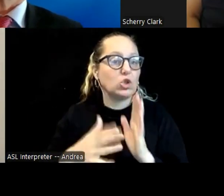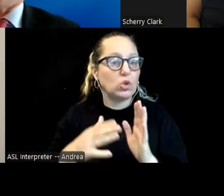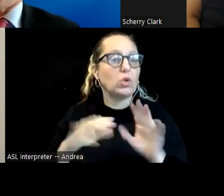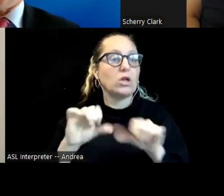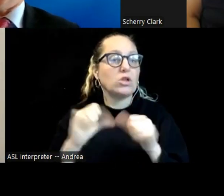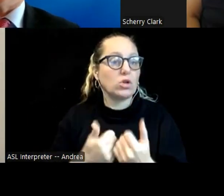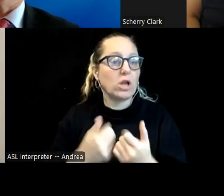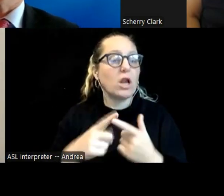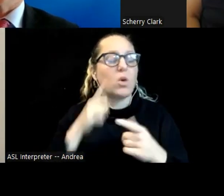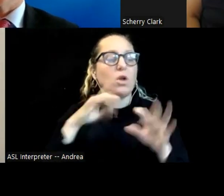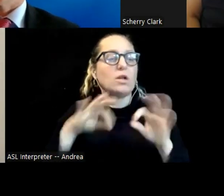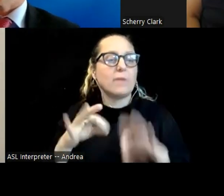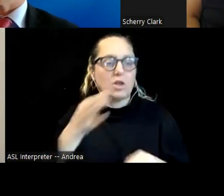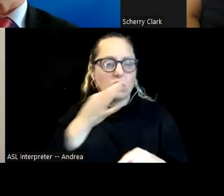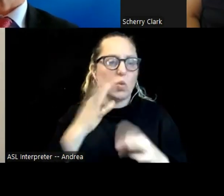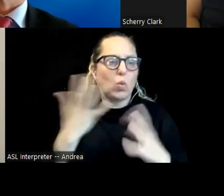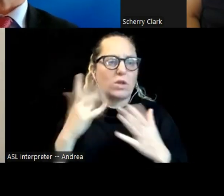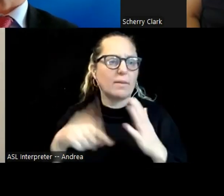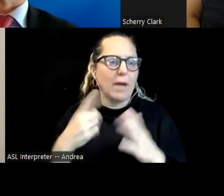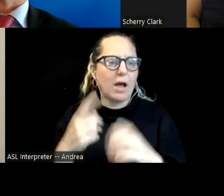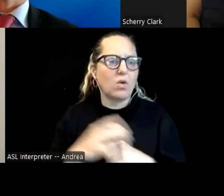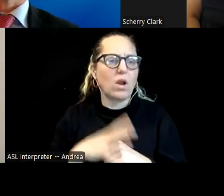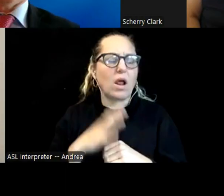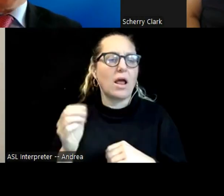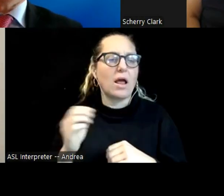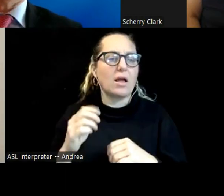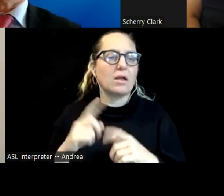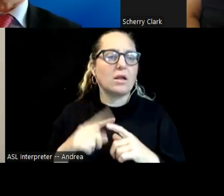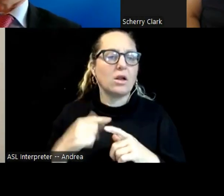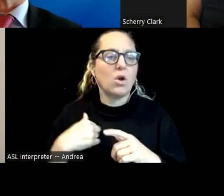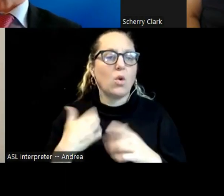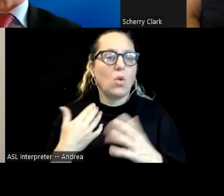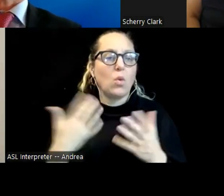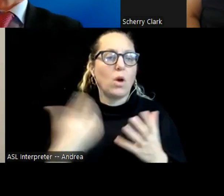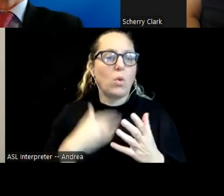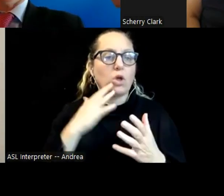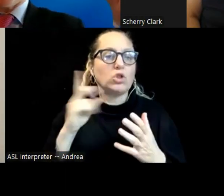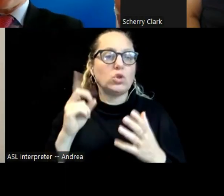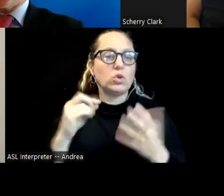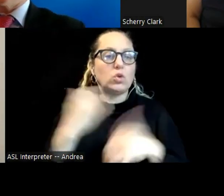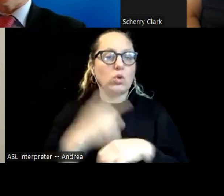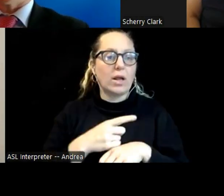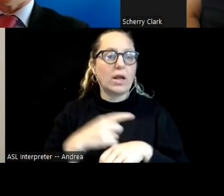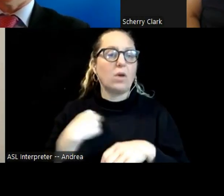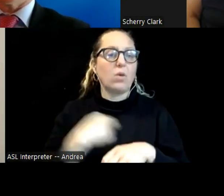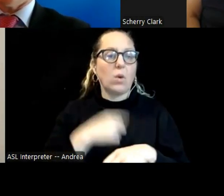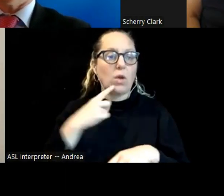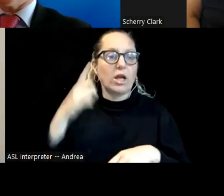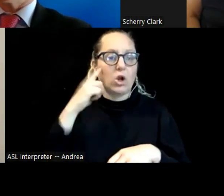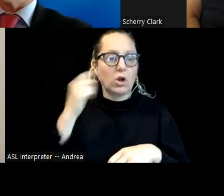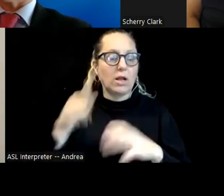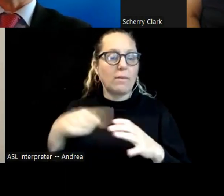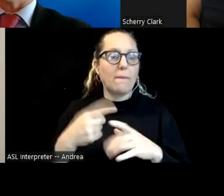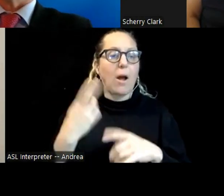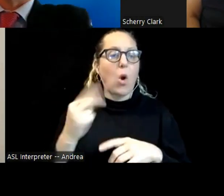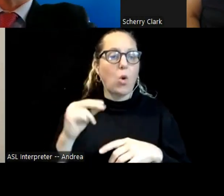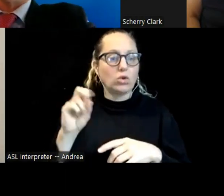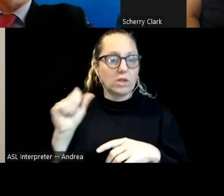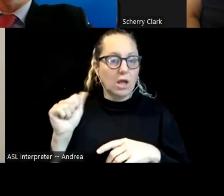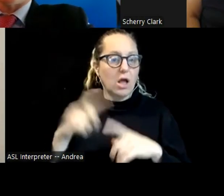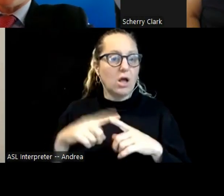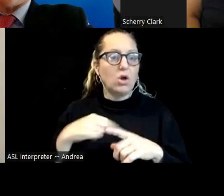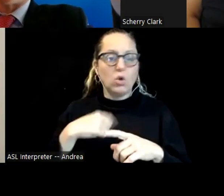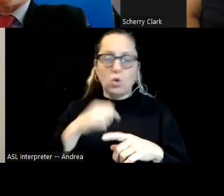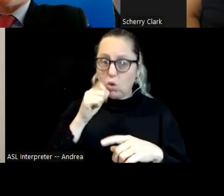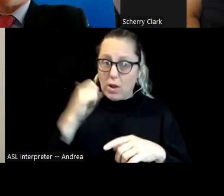shortly what that's all about. And so what we'll do today is we're going to hear a little bit about HOSA for those who are not familiar. By the way,